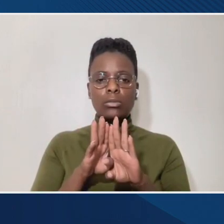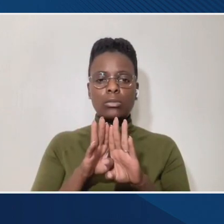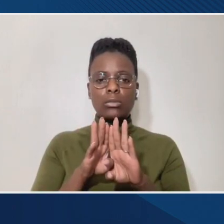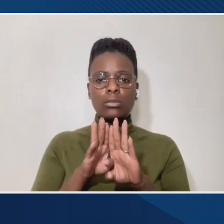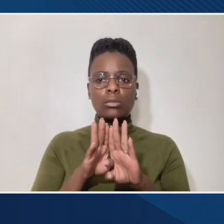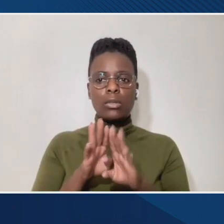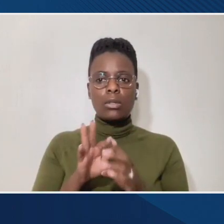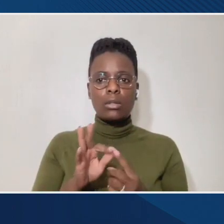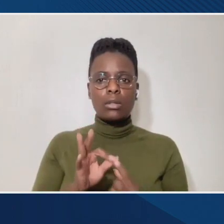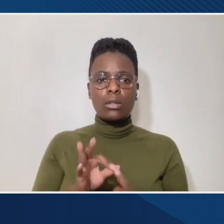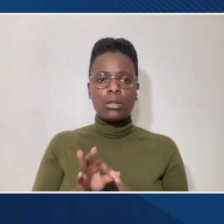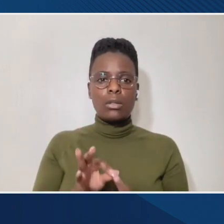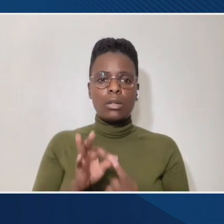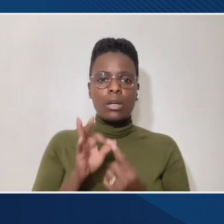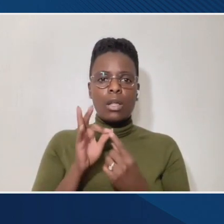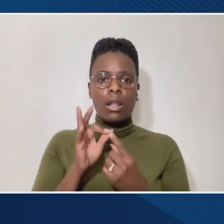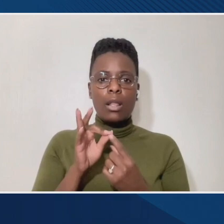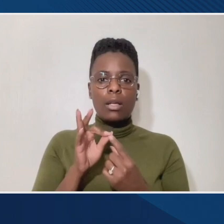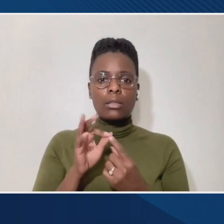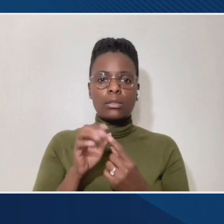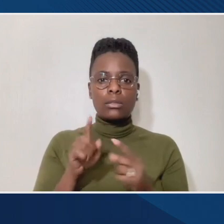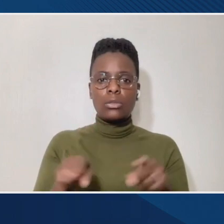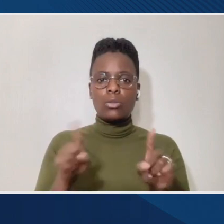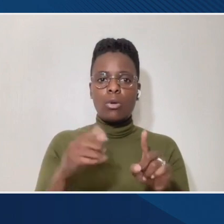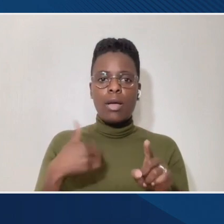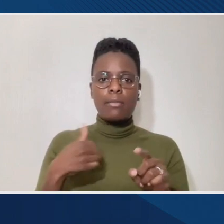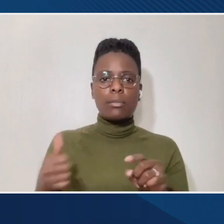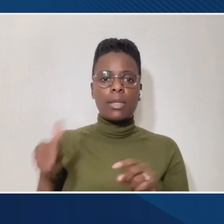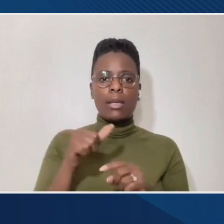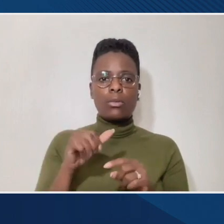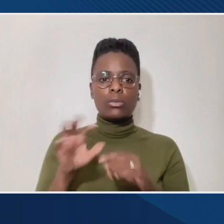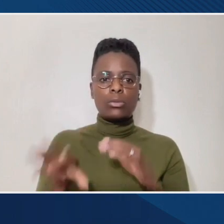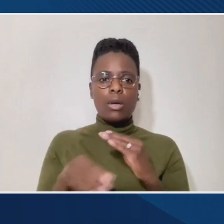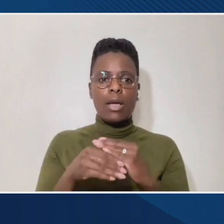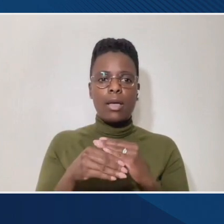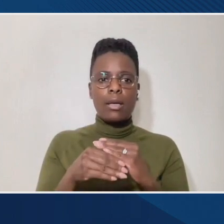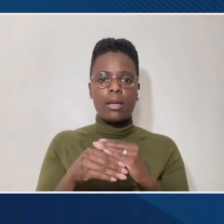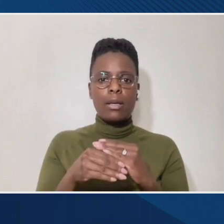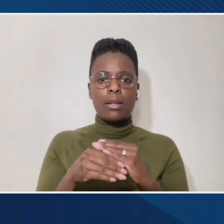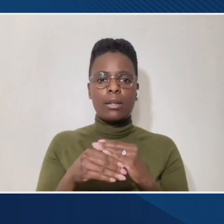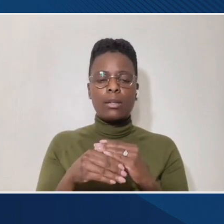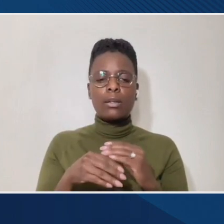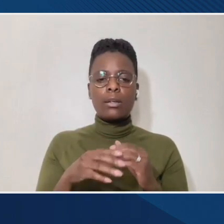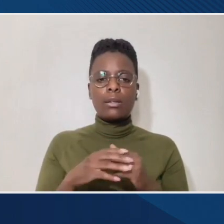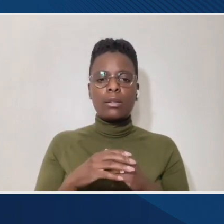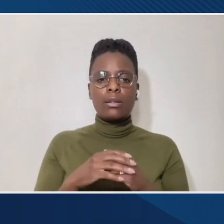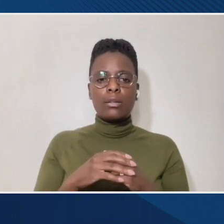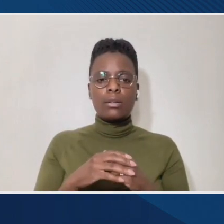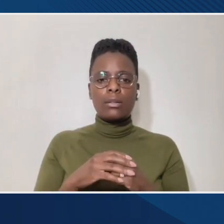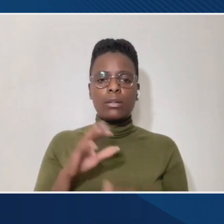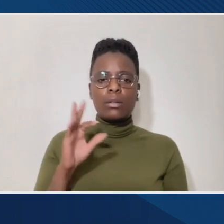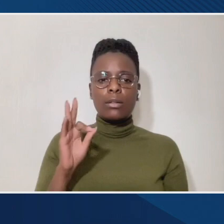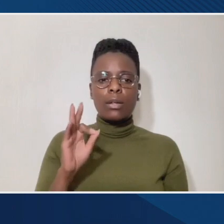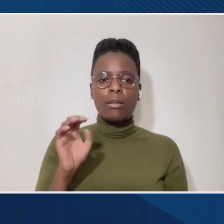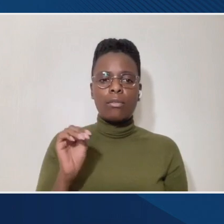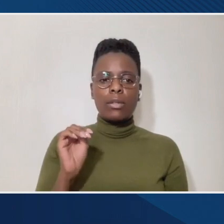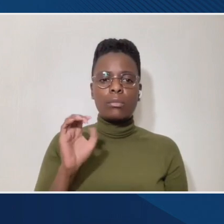able to participate in the actual program without the proposed regs? Like, so without the proposed regs, the